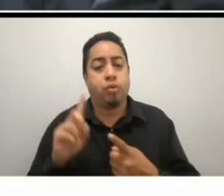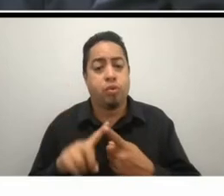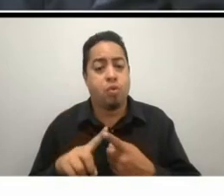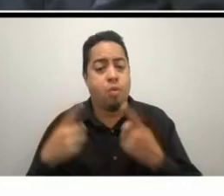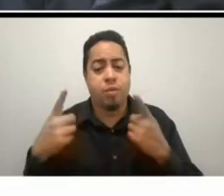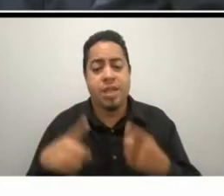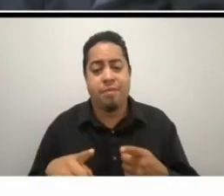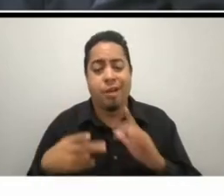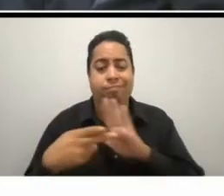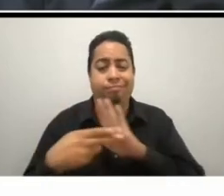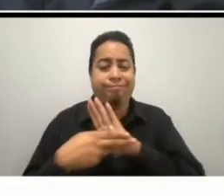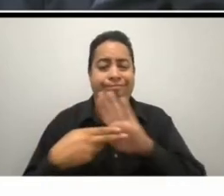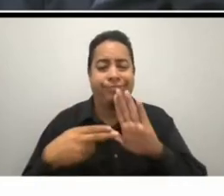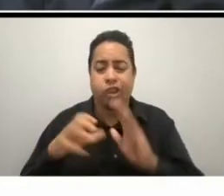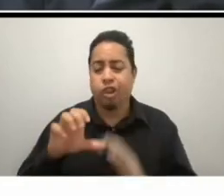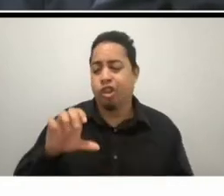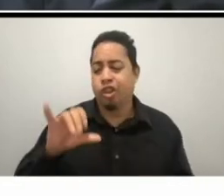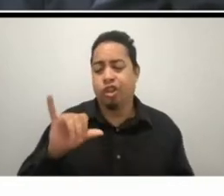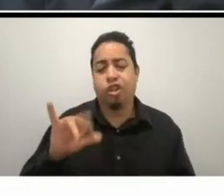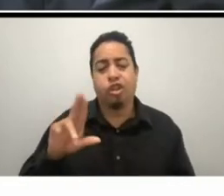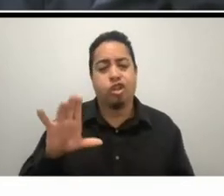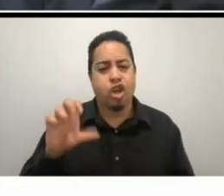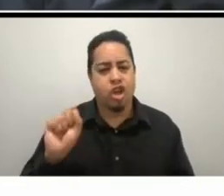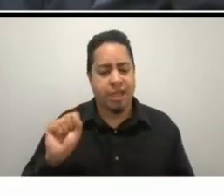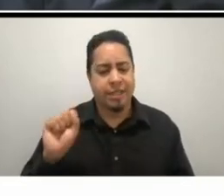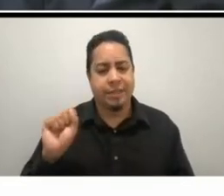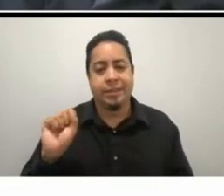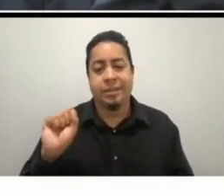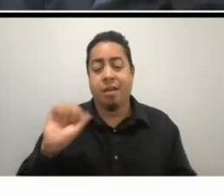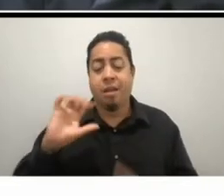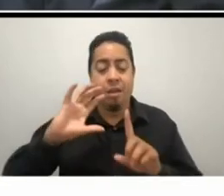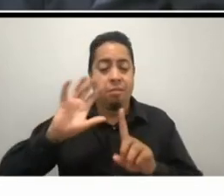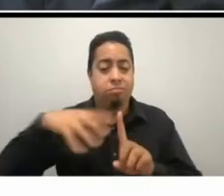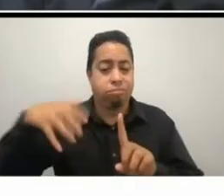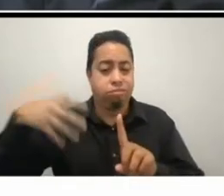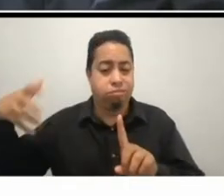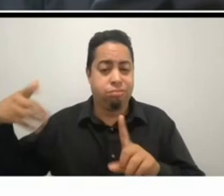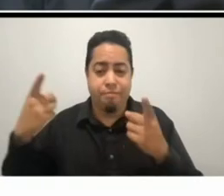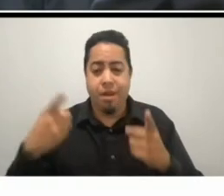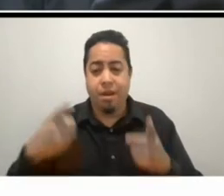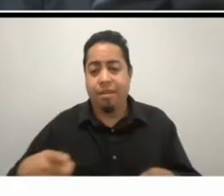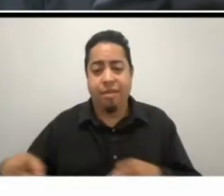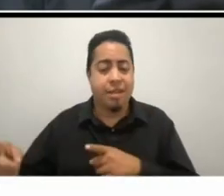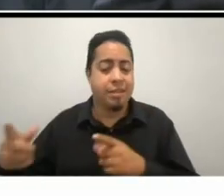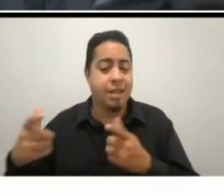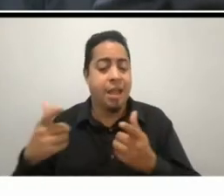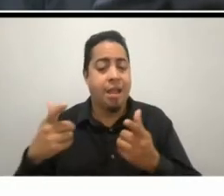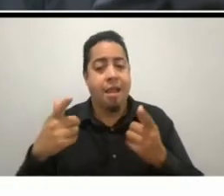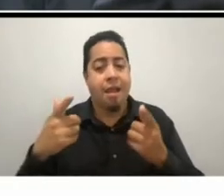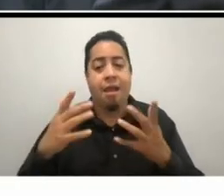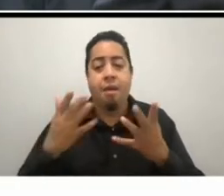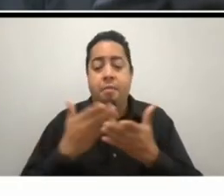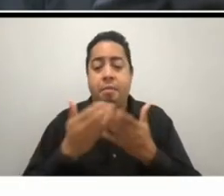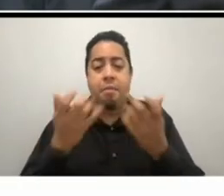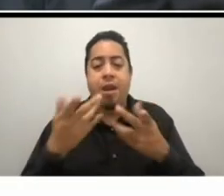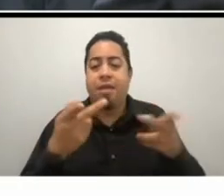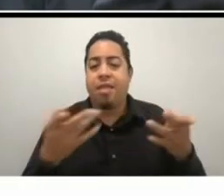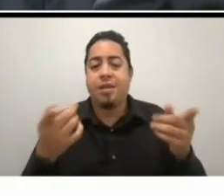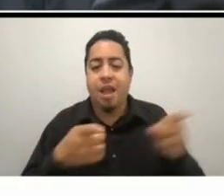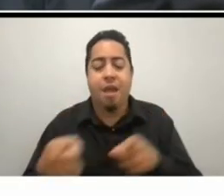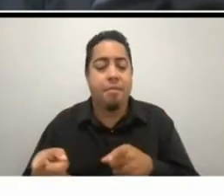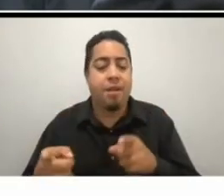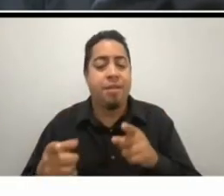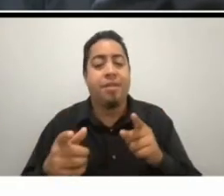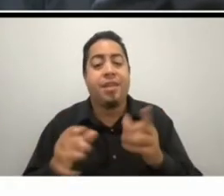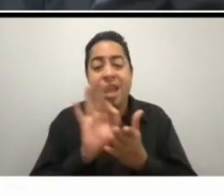had been brewing with lots of demonstrations, both at the counting center, at the Capitol, and other places.